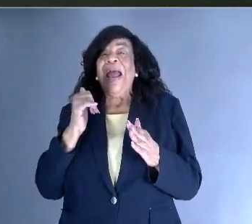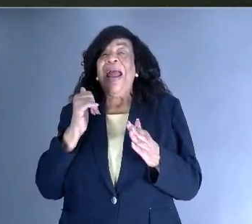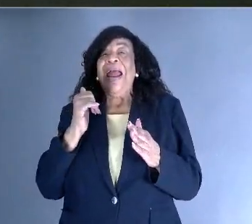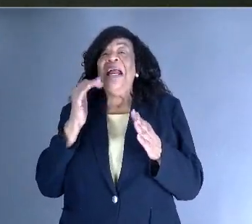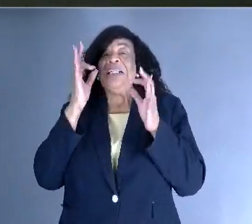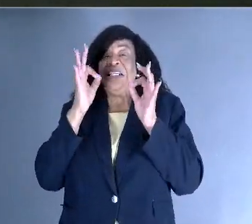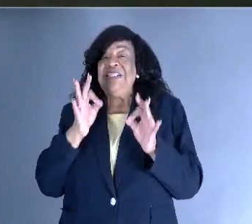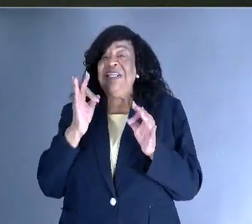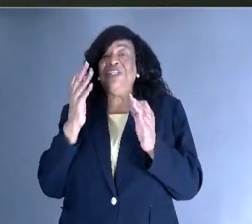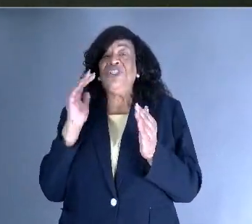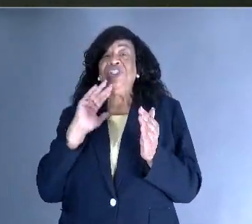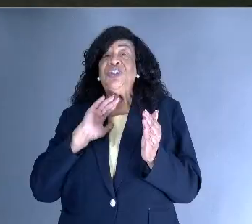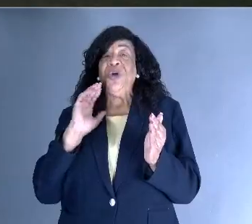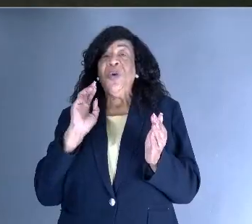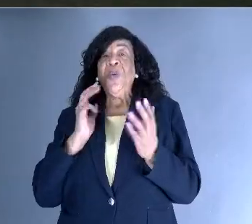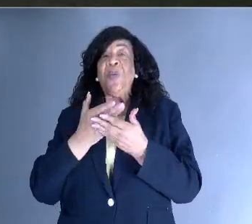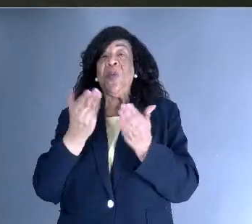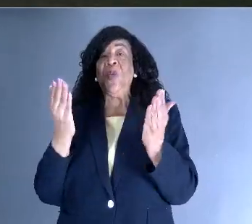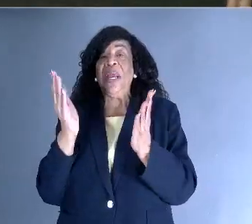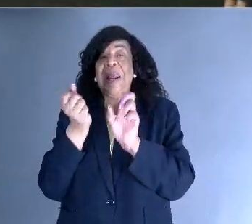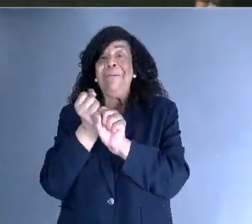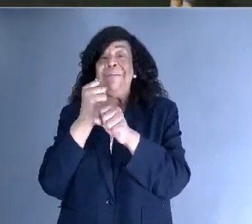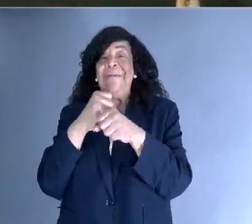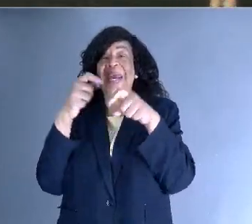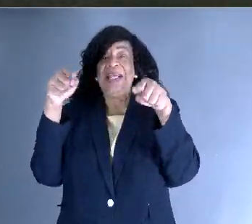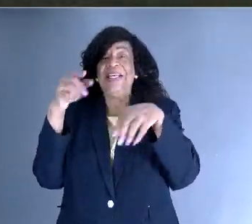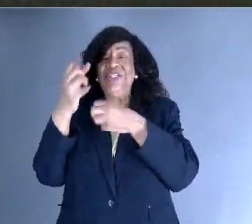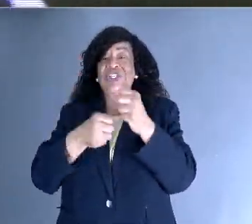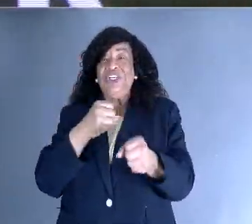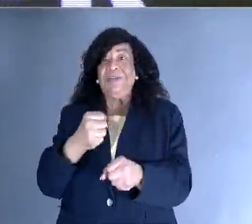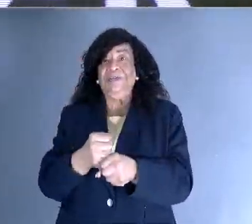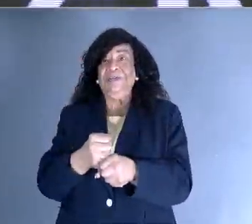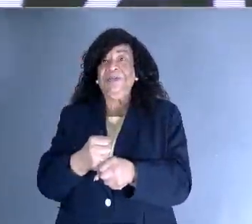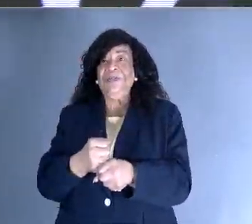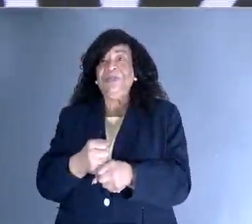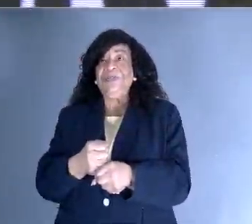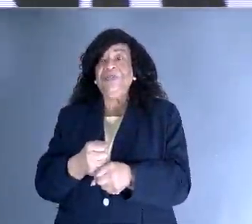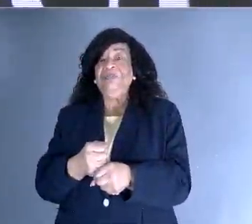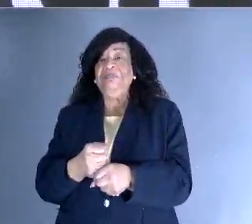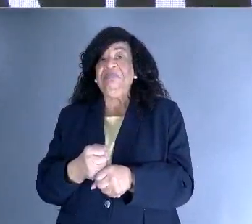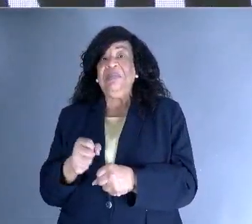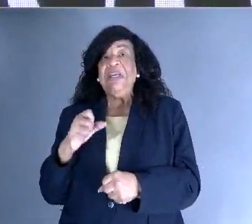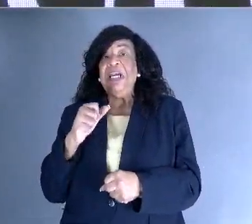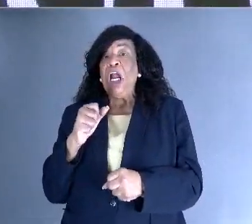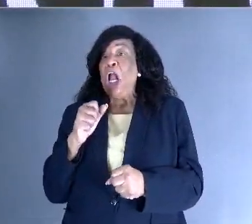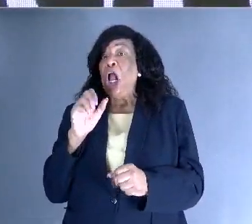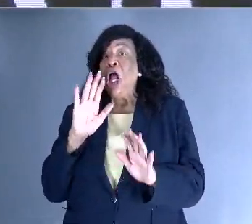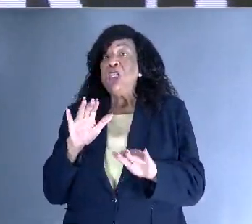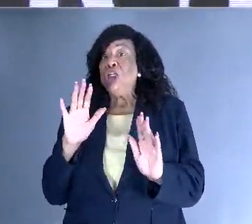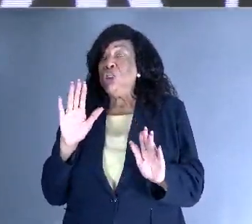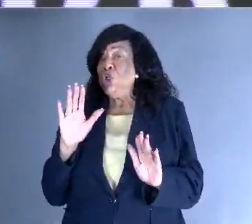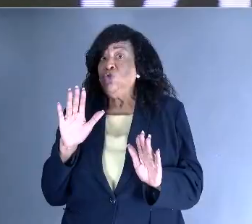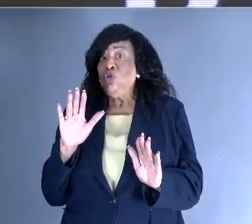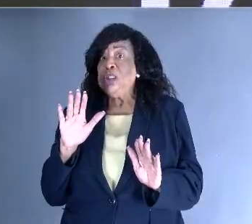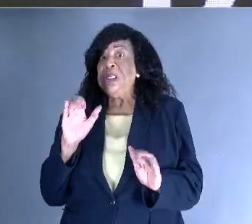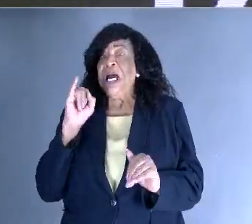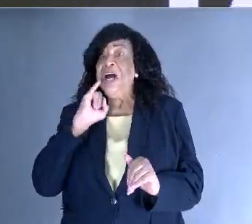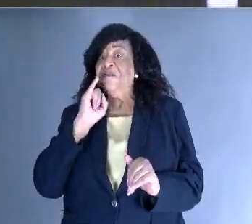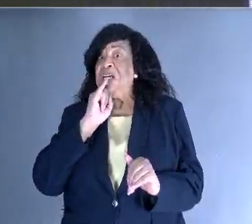it's not a coincidence that the children of Israel wandered in the wilderness for 40 years